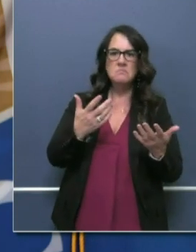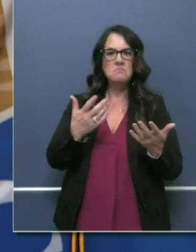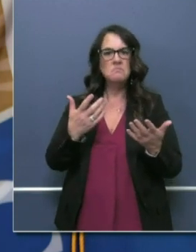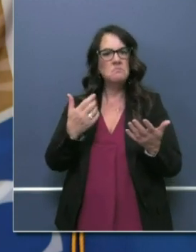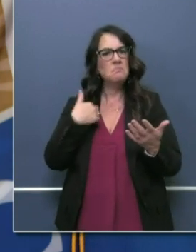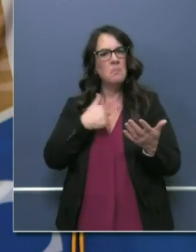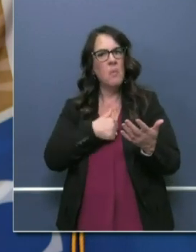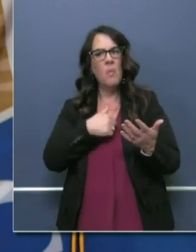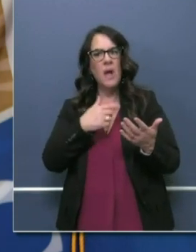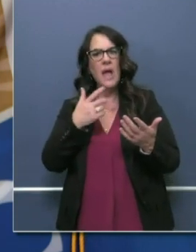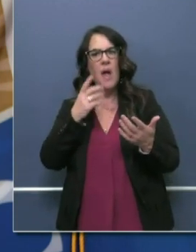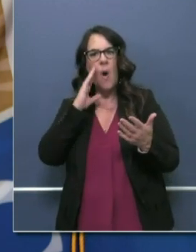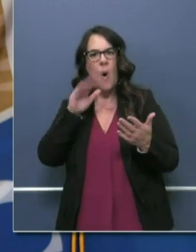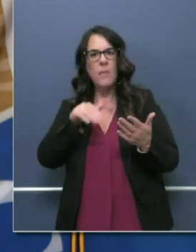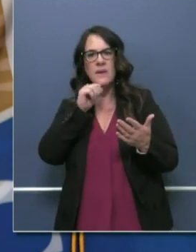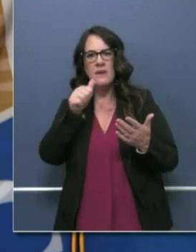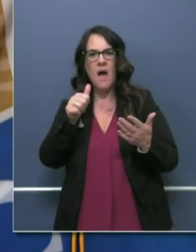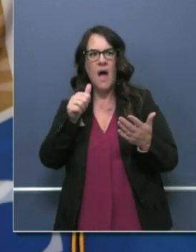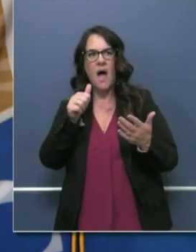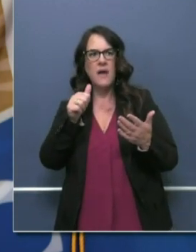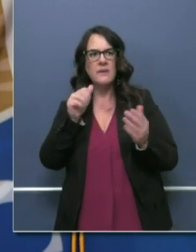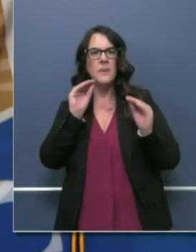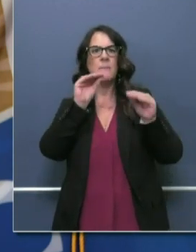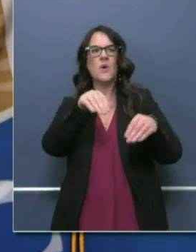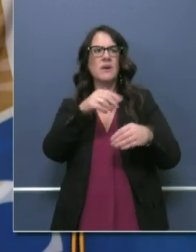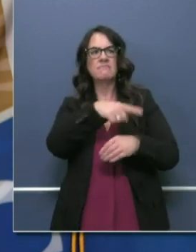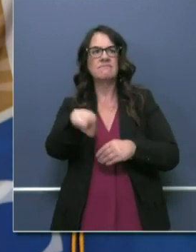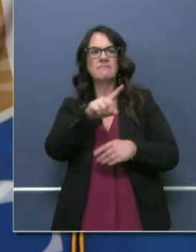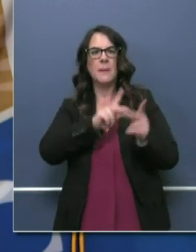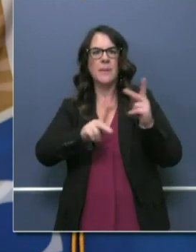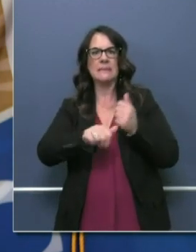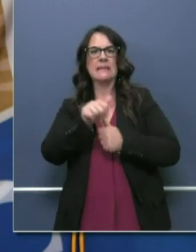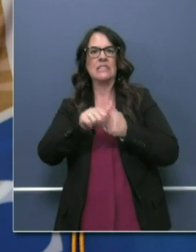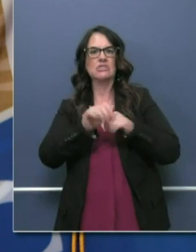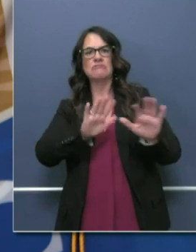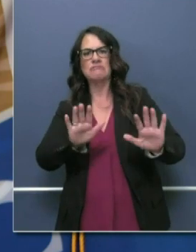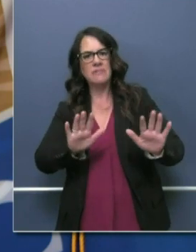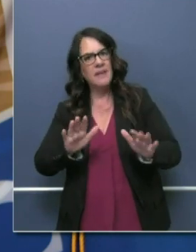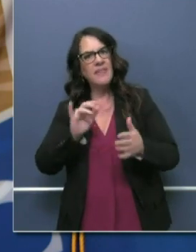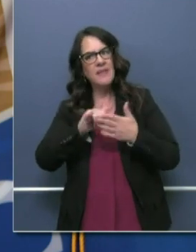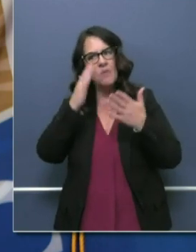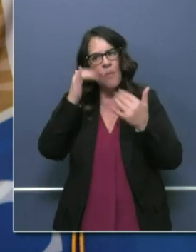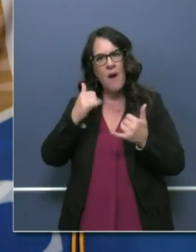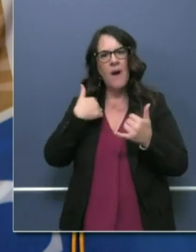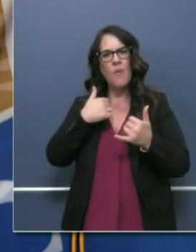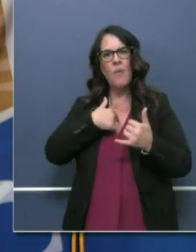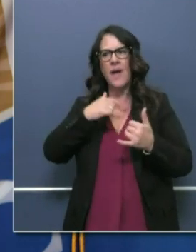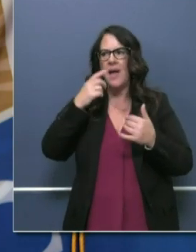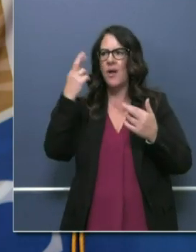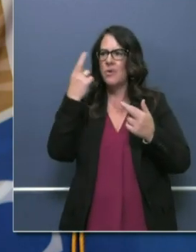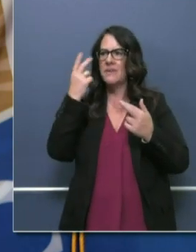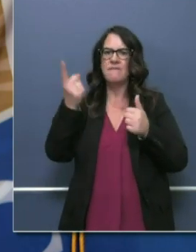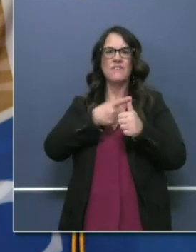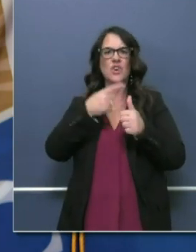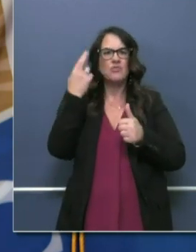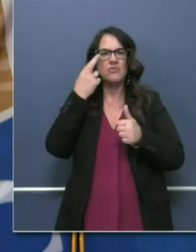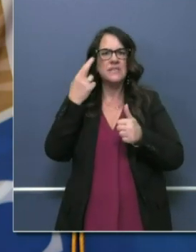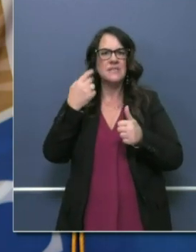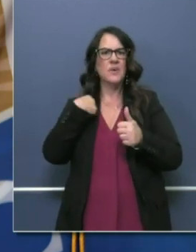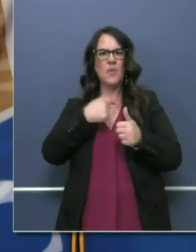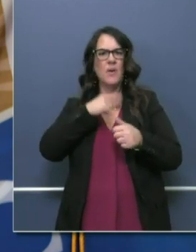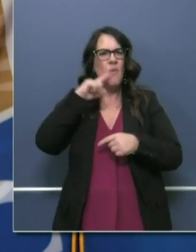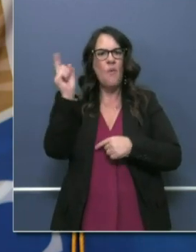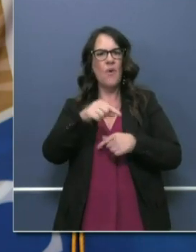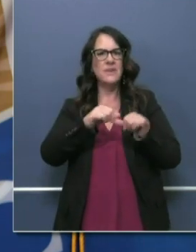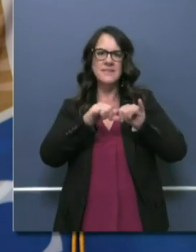to the extent we go too far out and put the public's health at risk, there was a reason we put the stay-at-home order in the first place. This virus has not